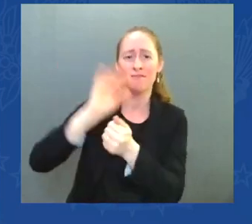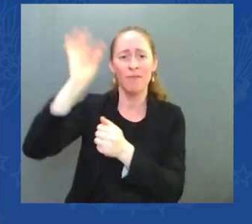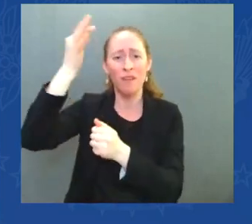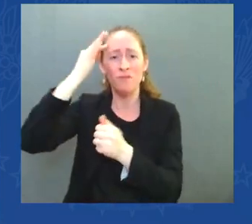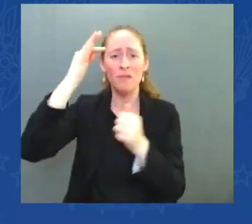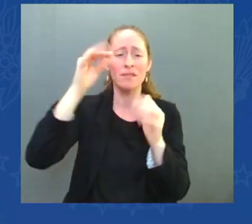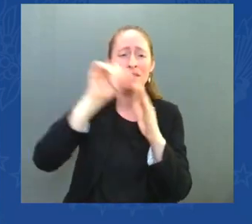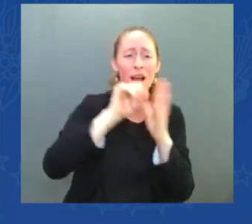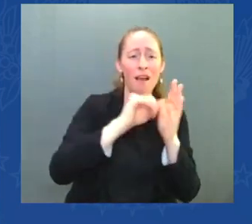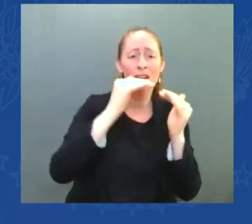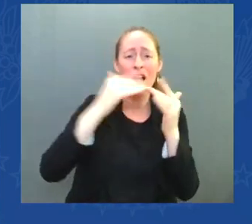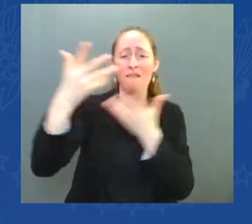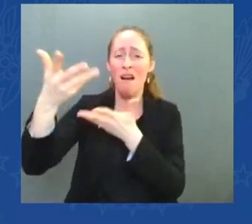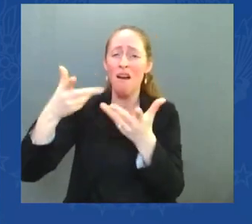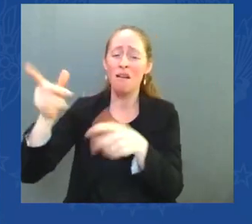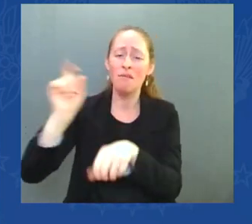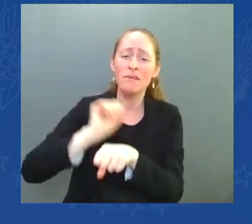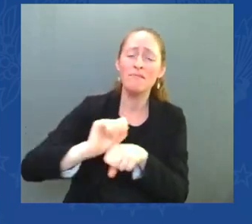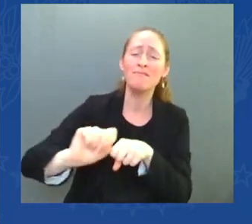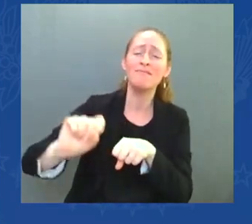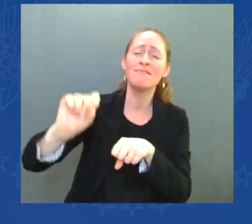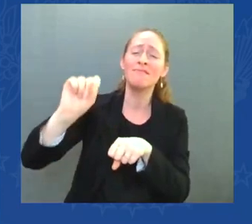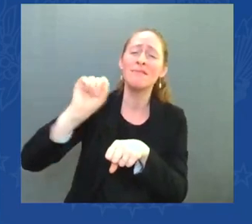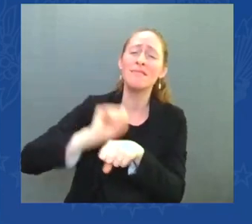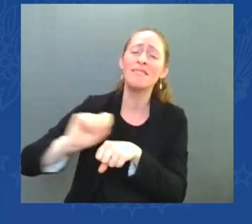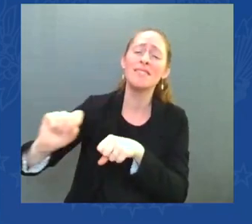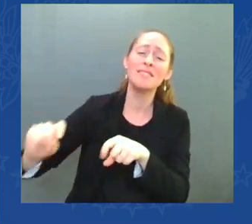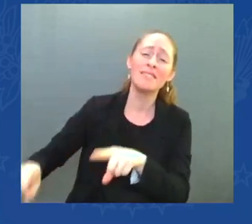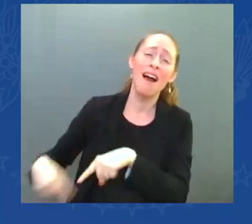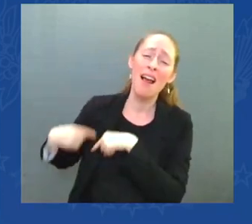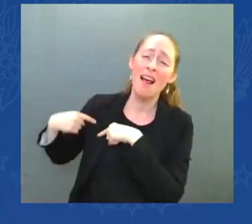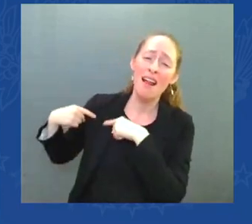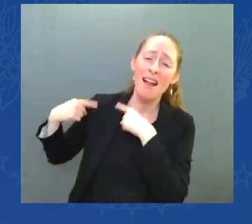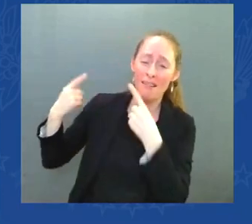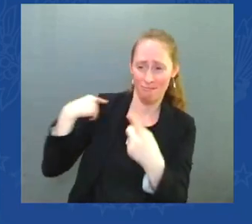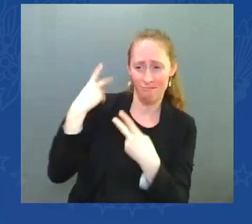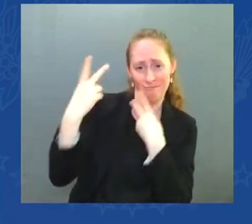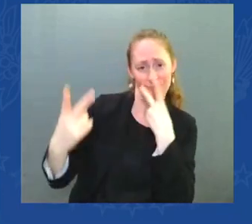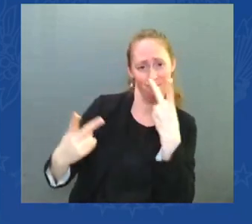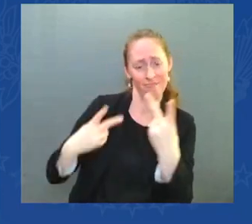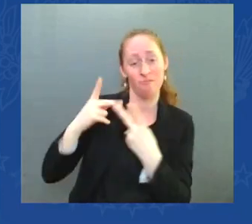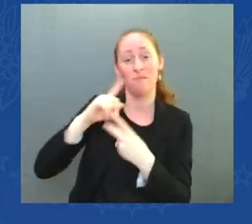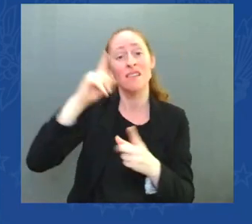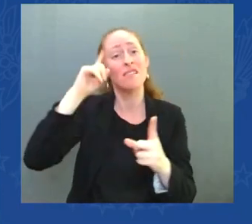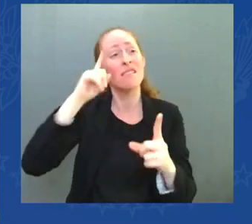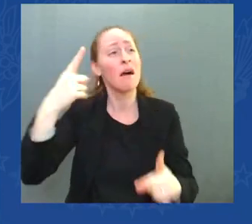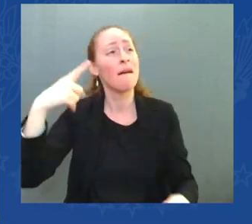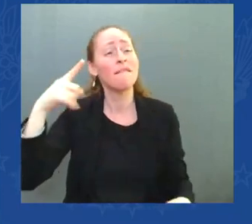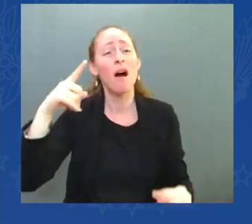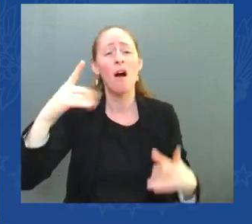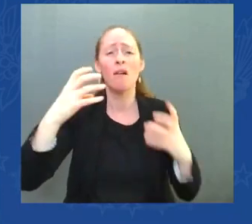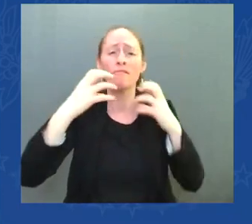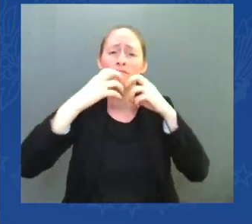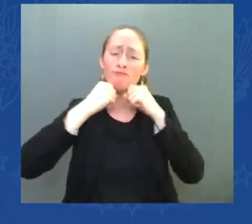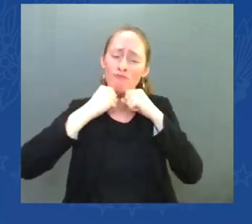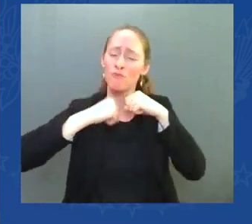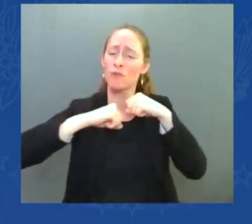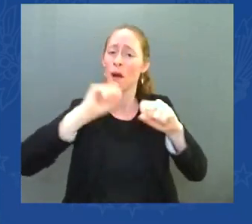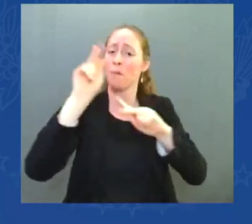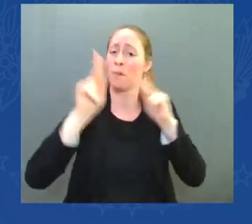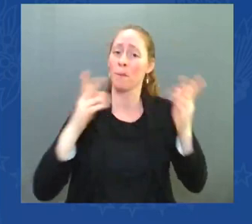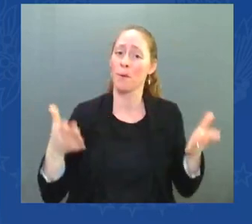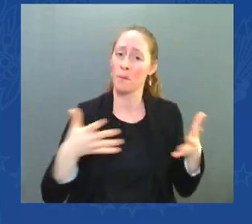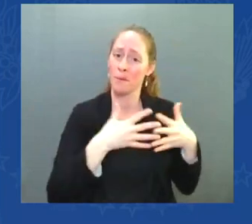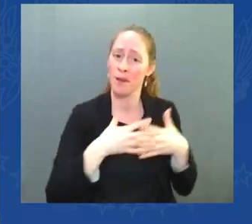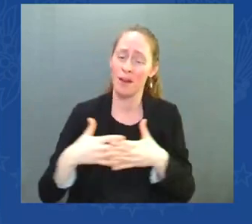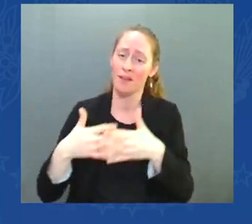to protect the American people. I would also say they work in anonymity, but that would not